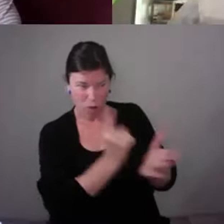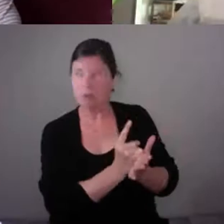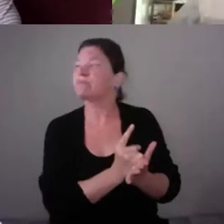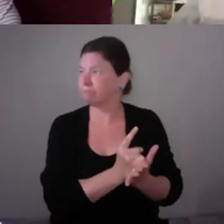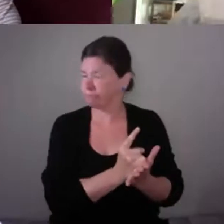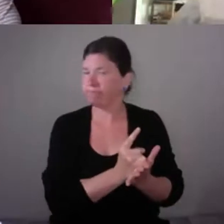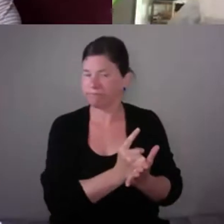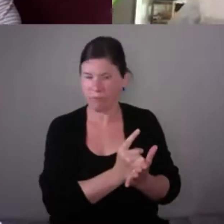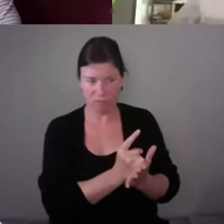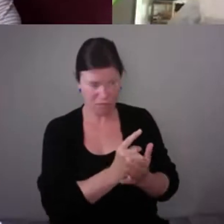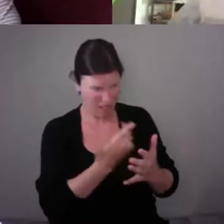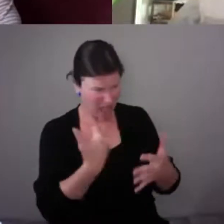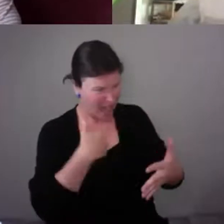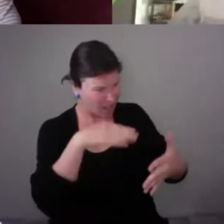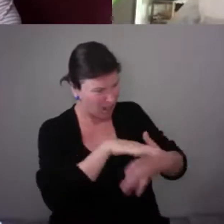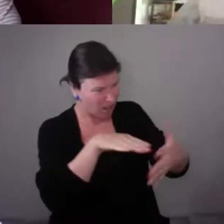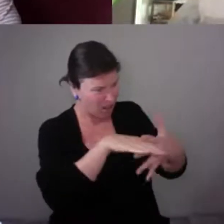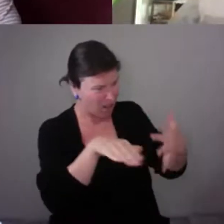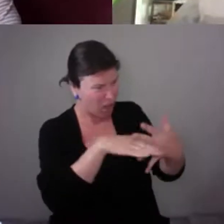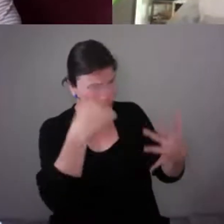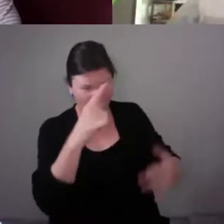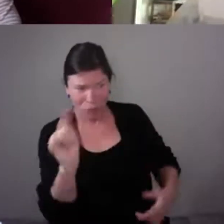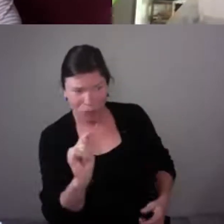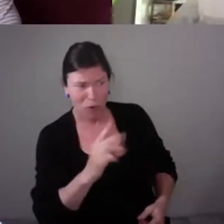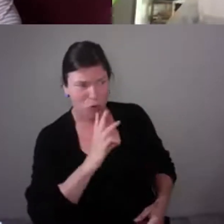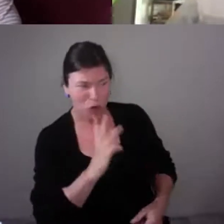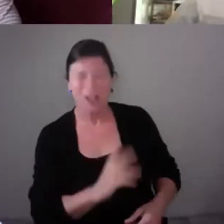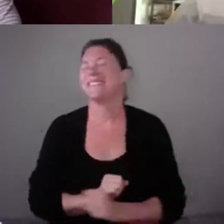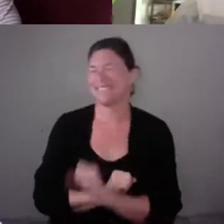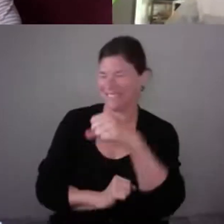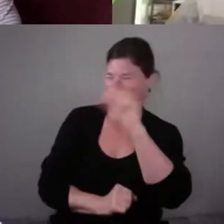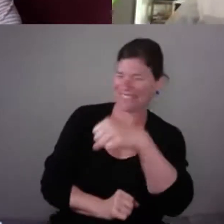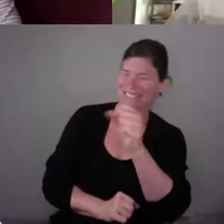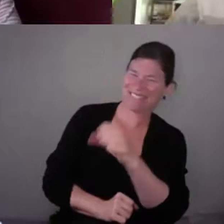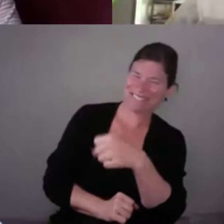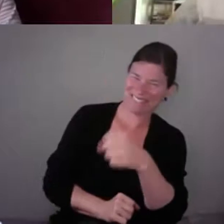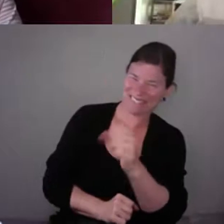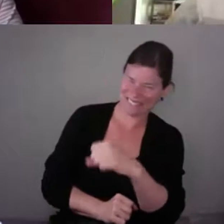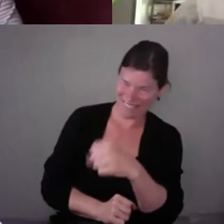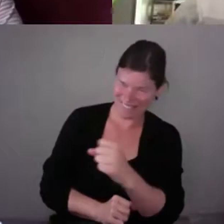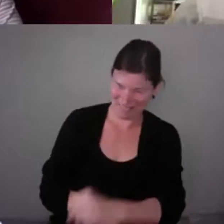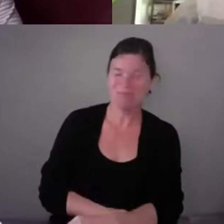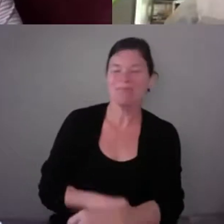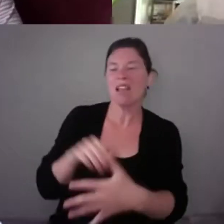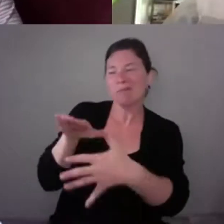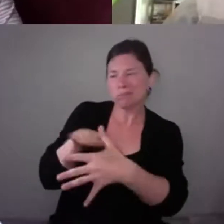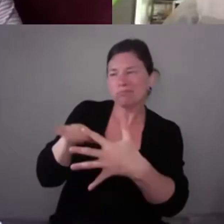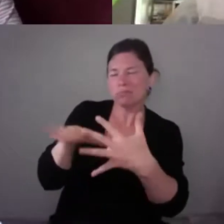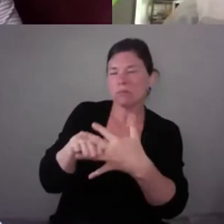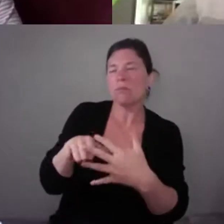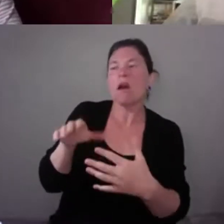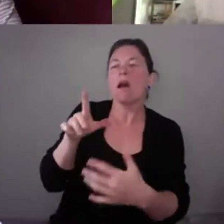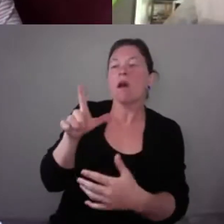give you a break and stuff to yeah. drink? Yeah, yeah, yeah. Yeah, no, yeah. They gave a break for lunch for